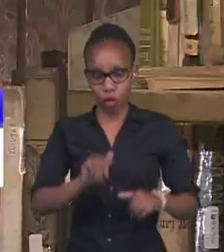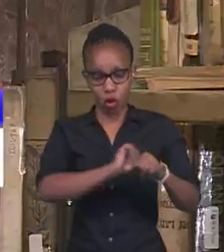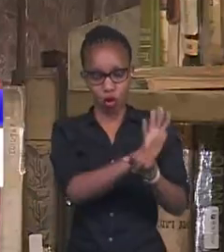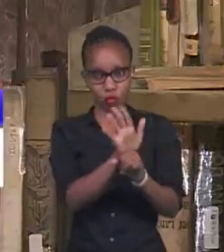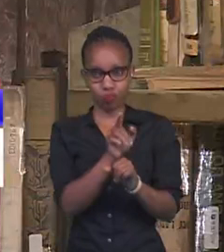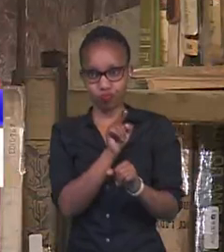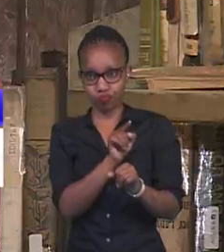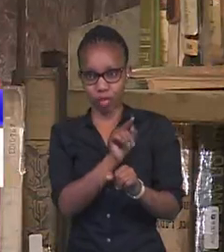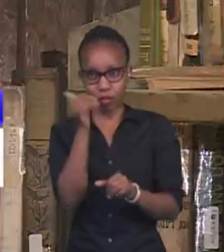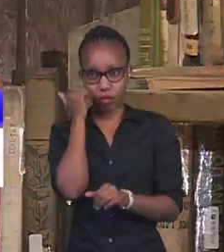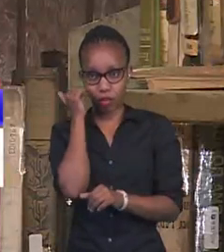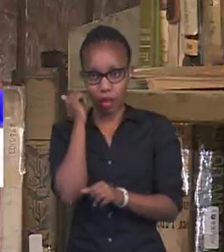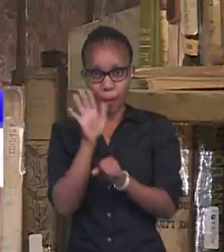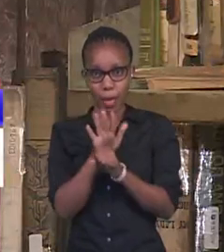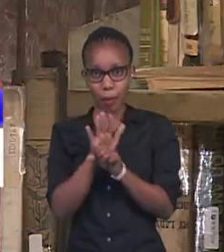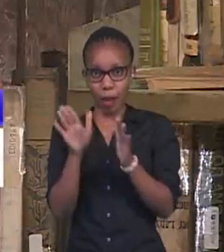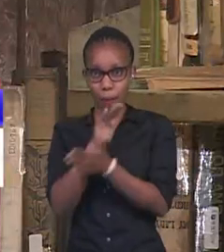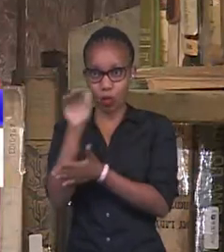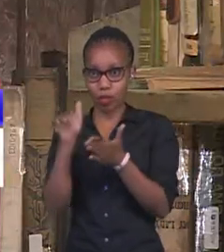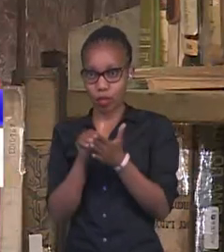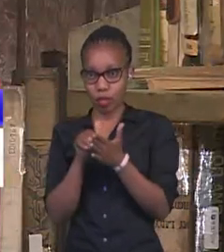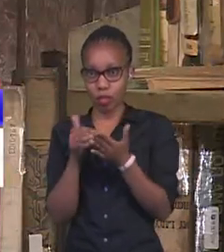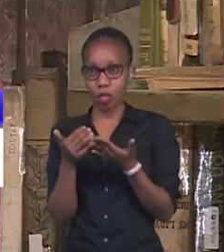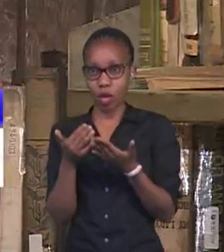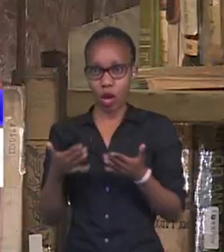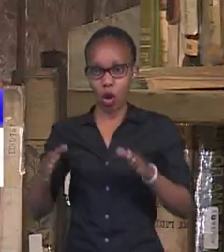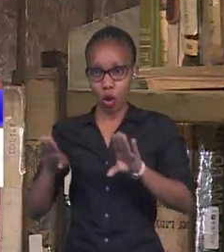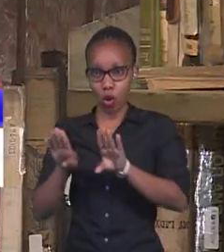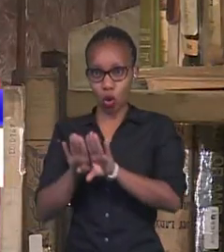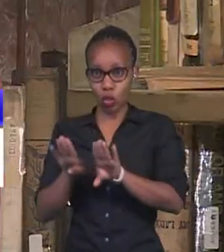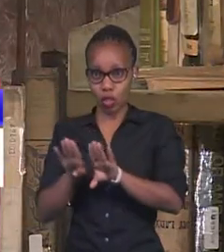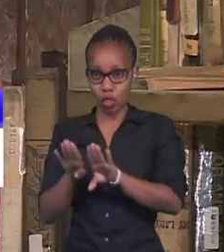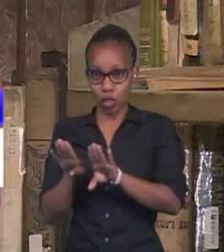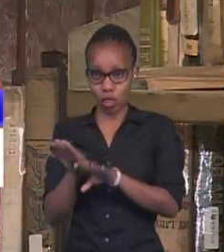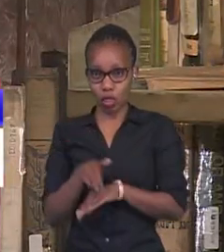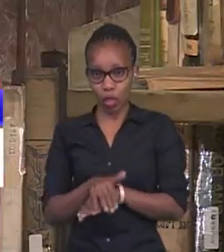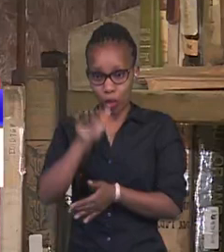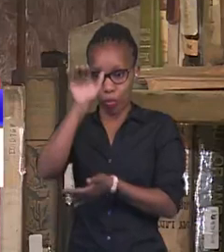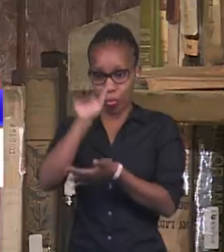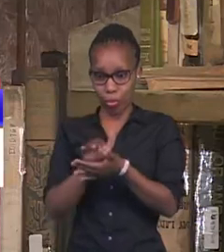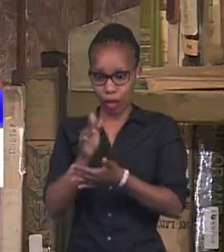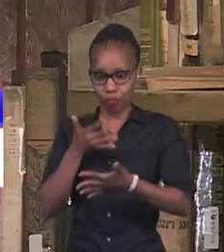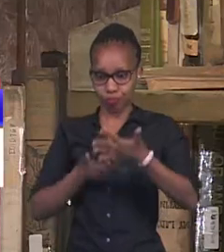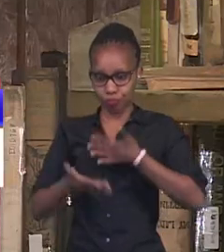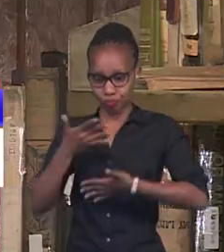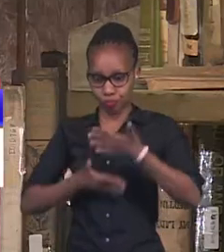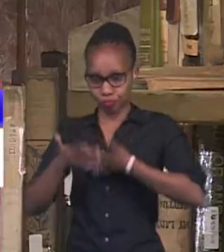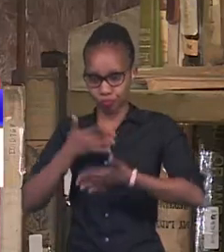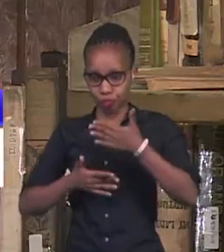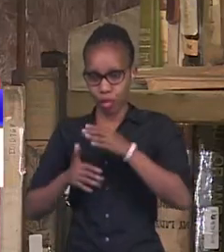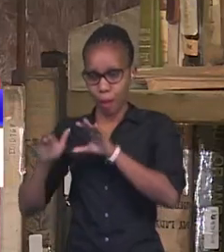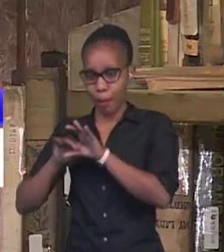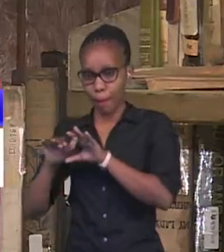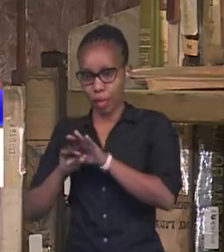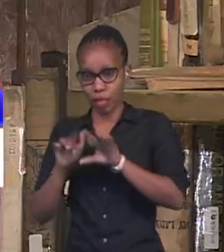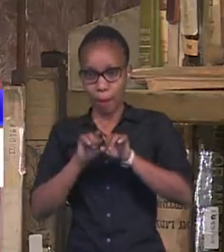COVID-19 pandemic, most libraries countrywide have been forced to shut down to reduce interaction between its members.